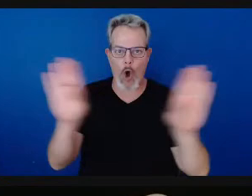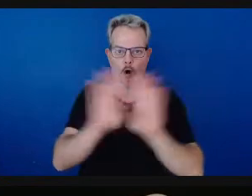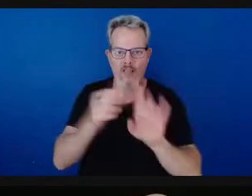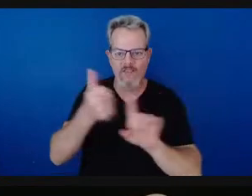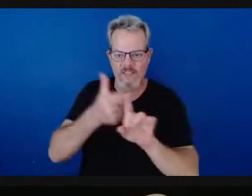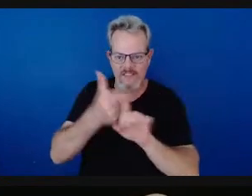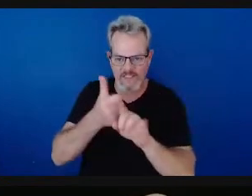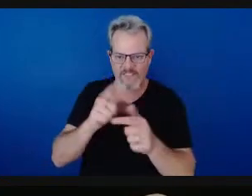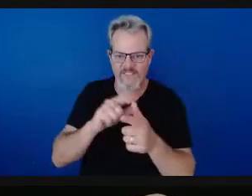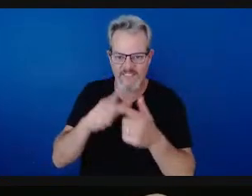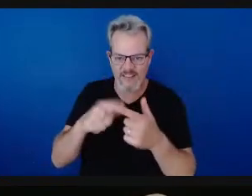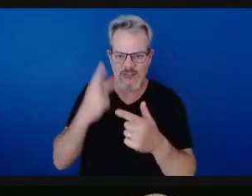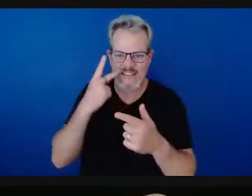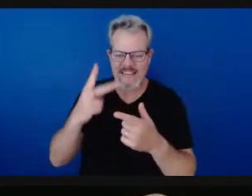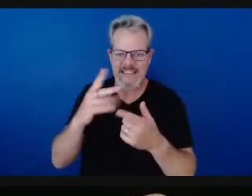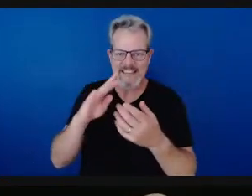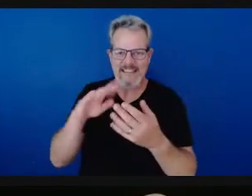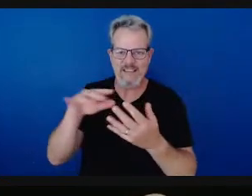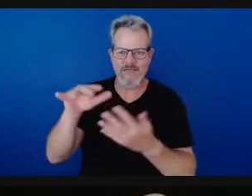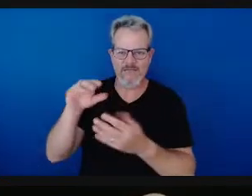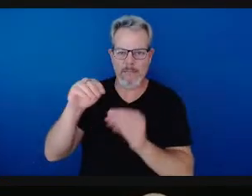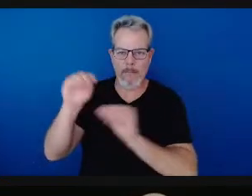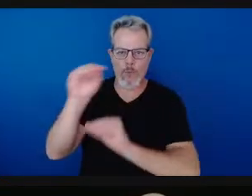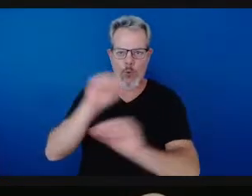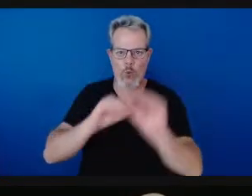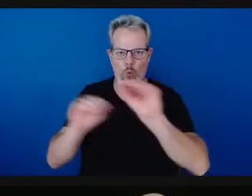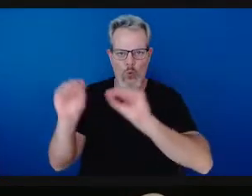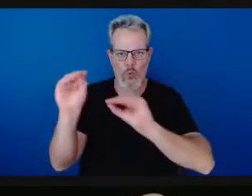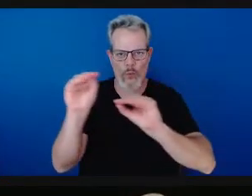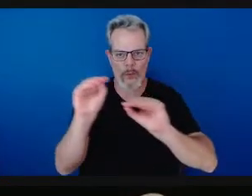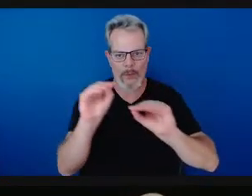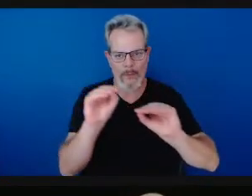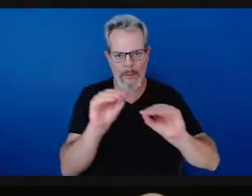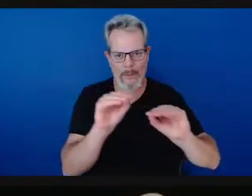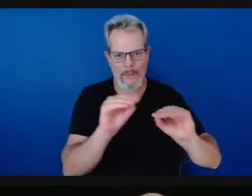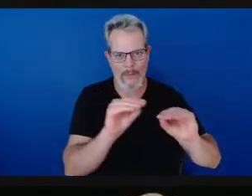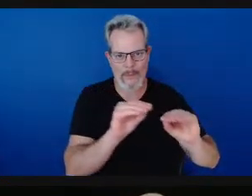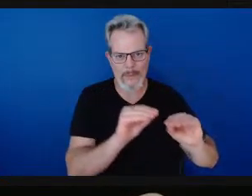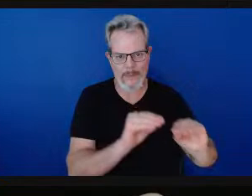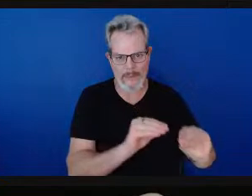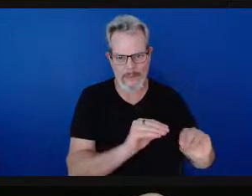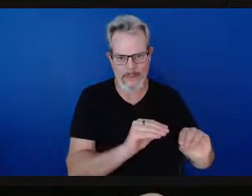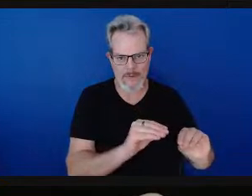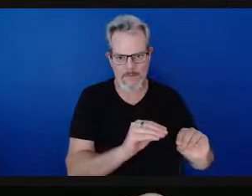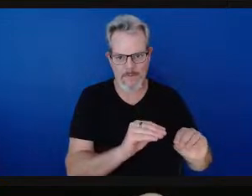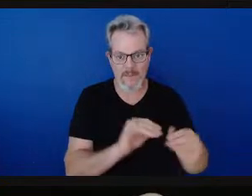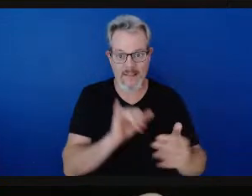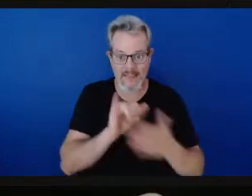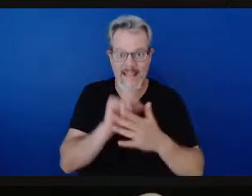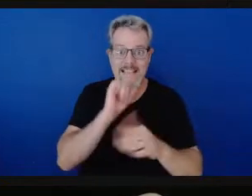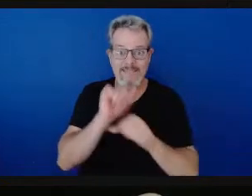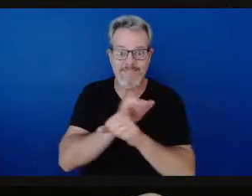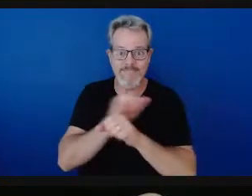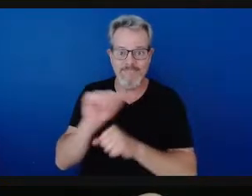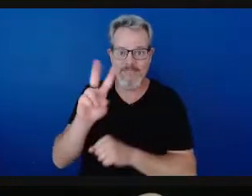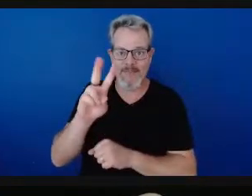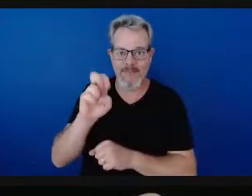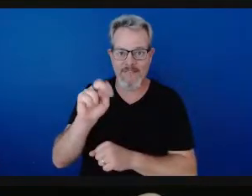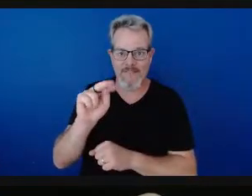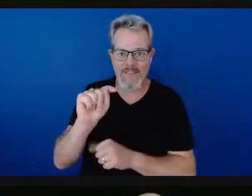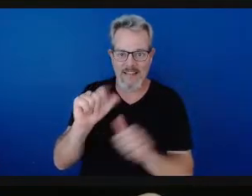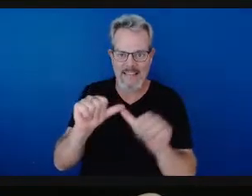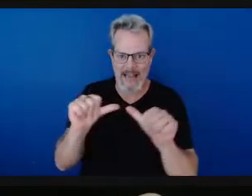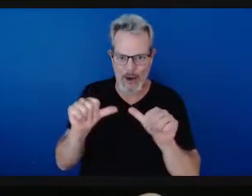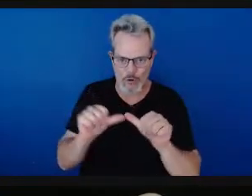downdrop block, migrating towards the block over time here at the beginning of the eruption. That's the actual vent area. You can see here the